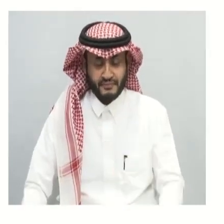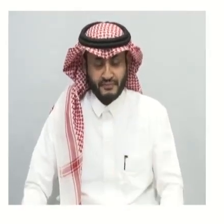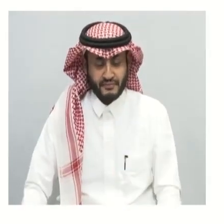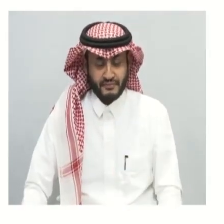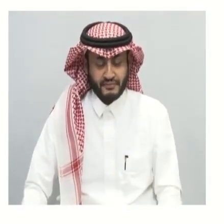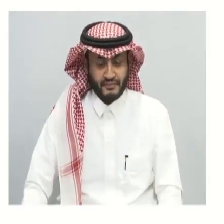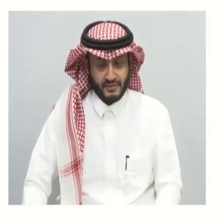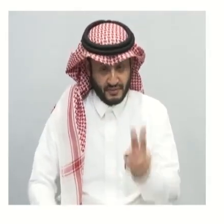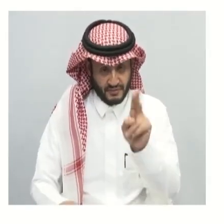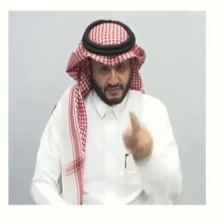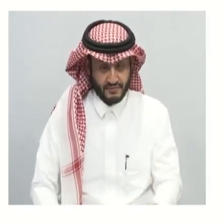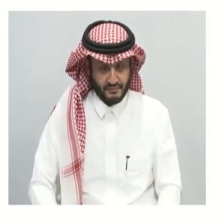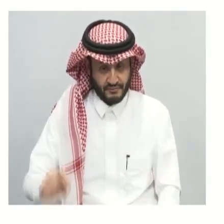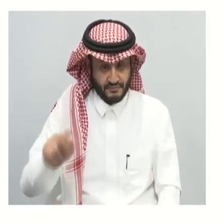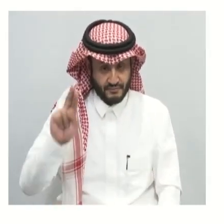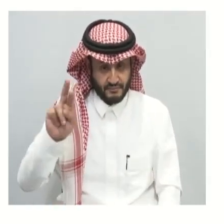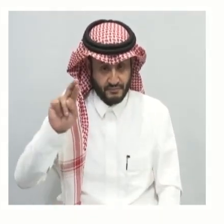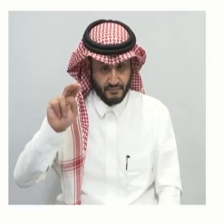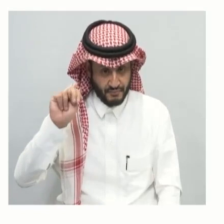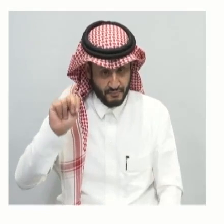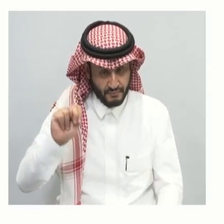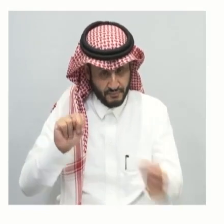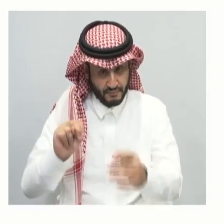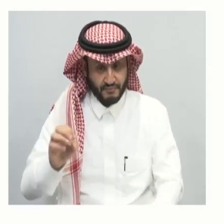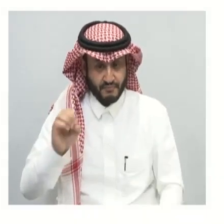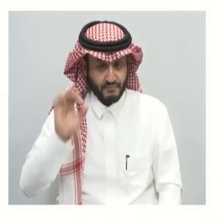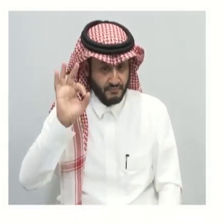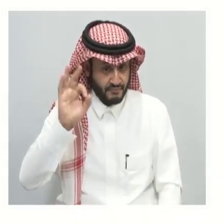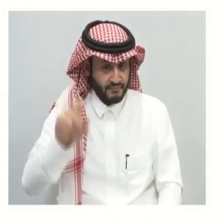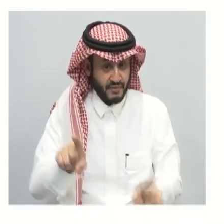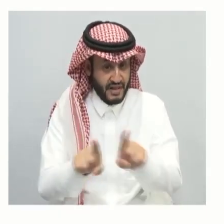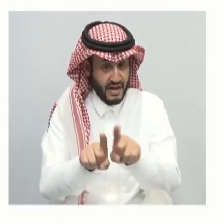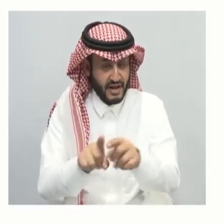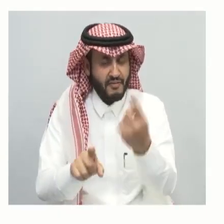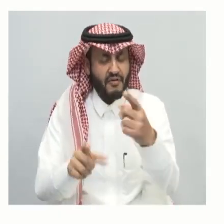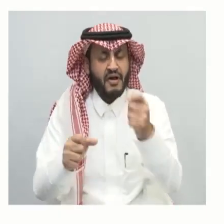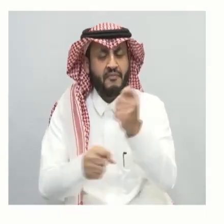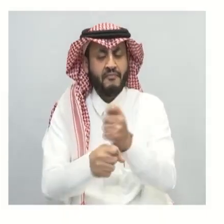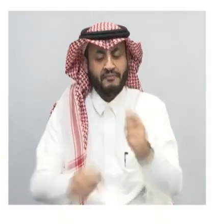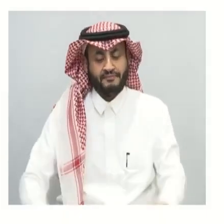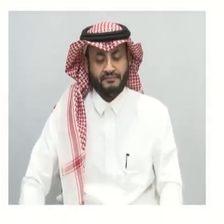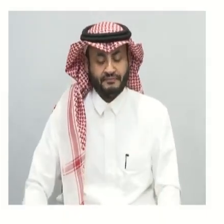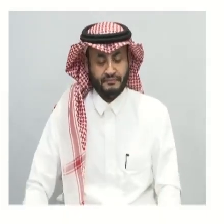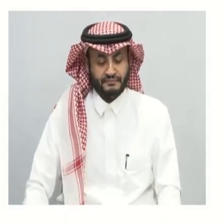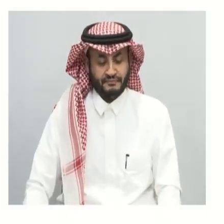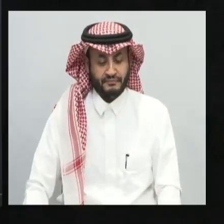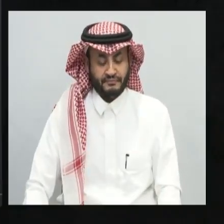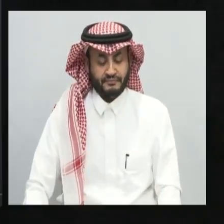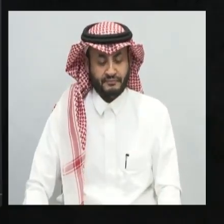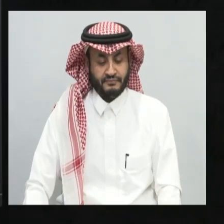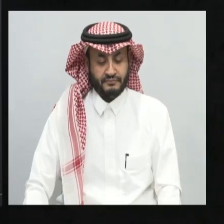turn off the TV. Here is this is the verb, which is turn off, and this one is the noun, which is the